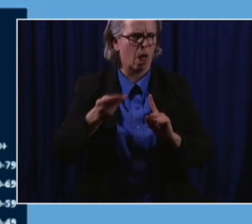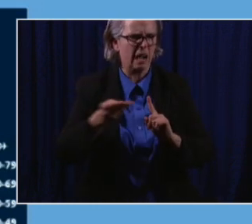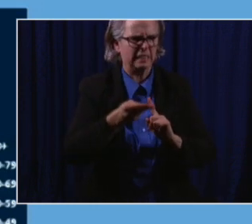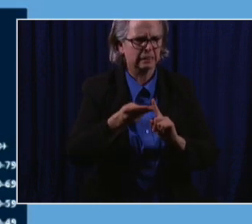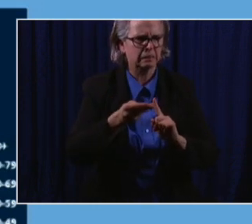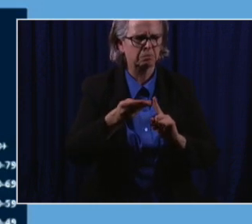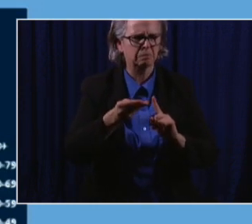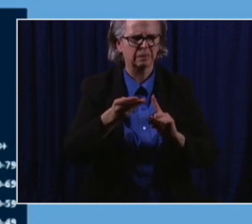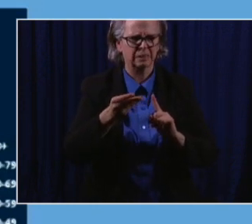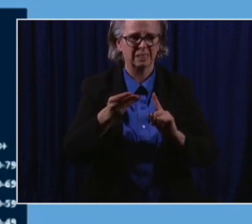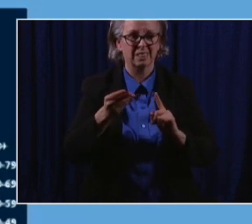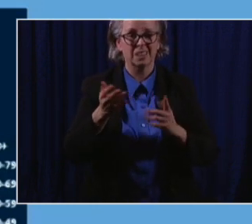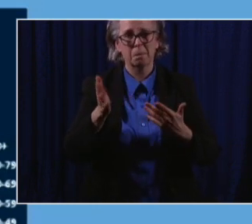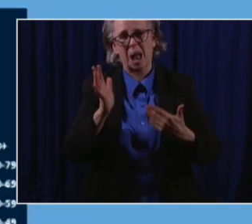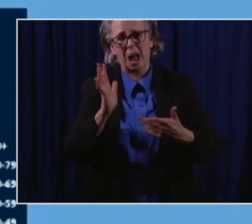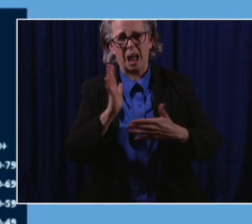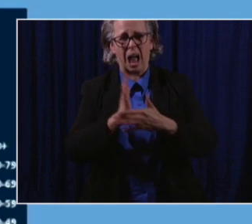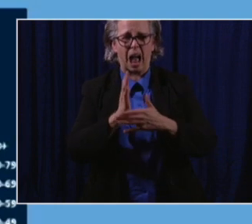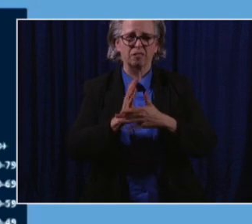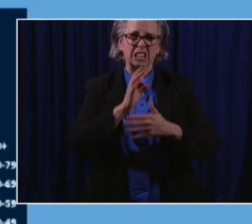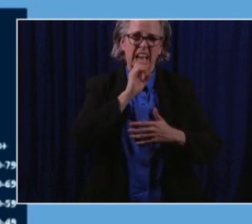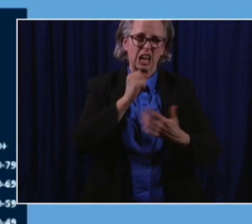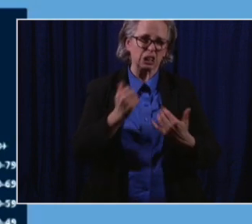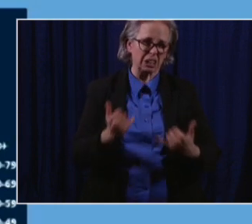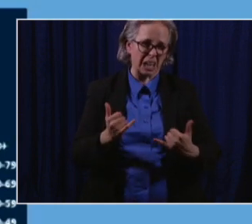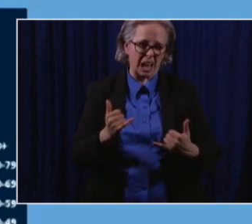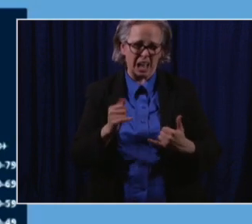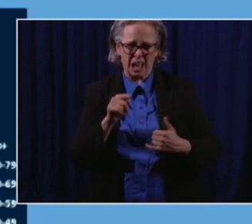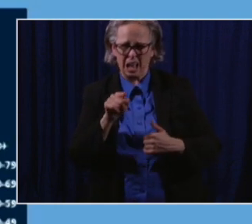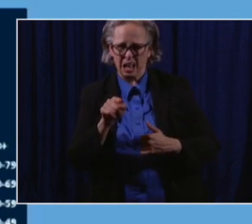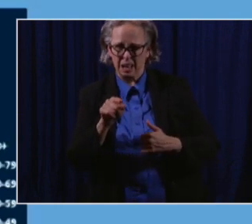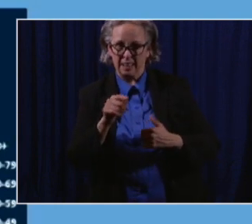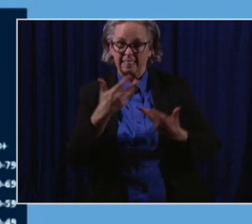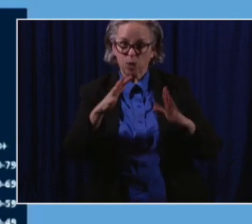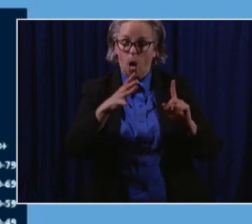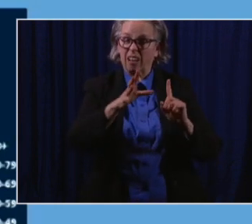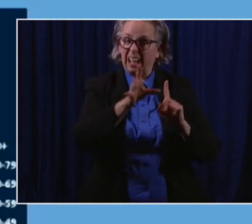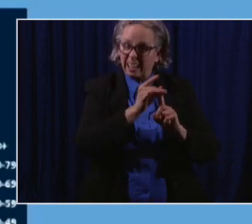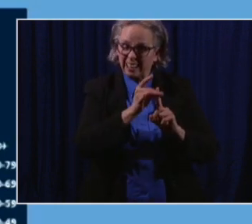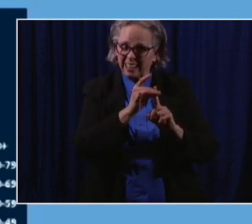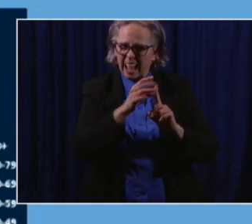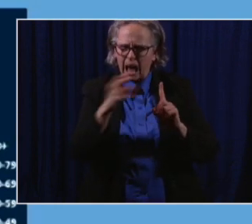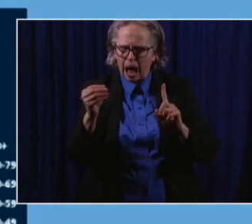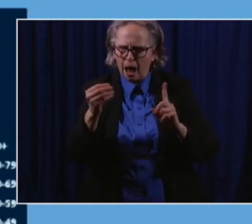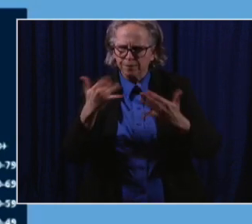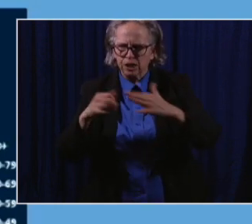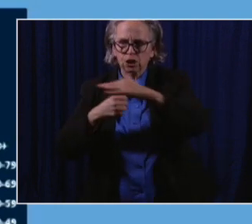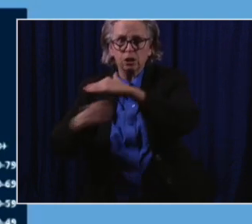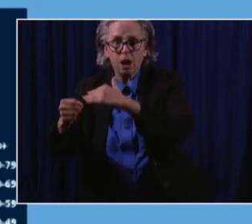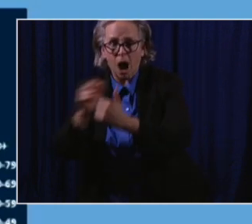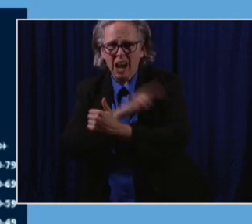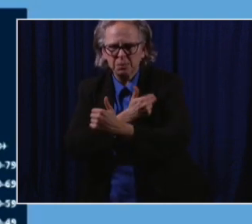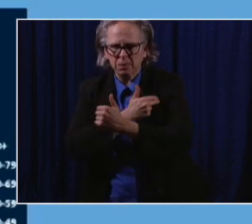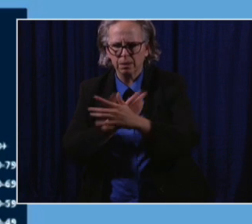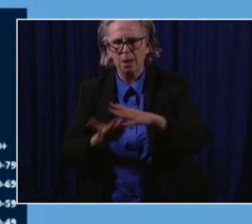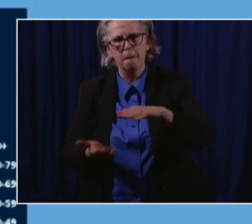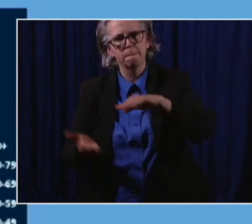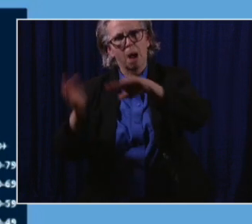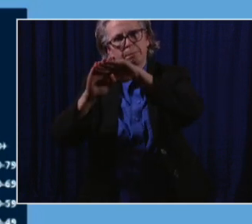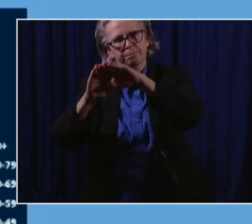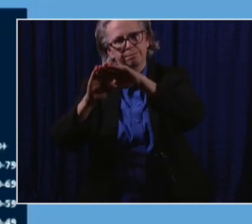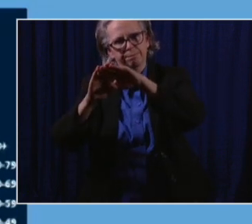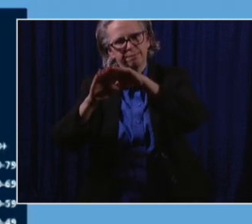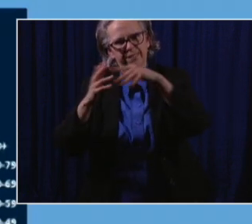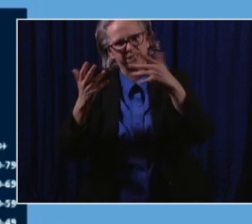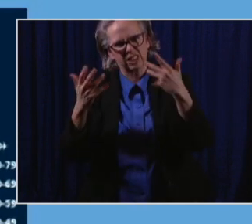and unfortunately, so has the average age of hospitalizations. So this is a relatively new trend. In fact, in recent weeks,